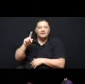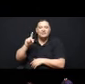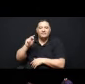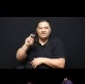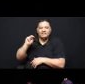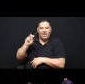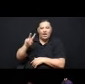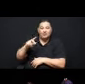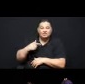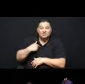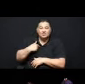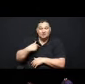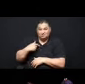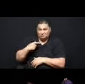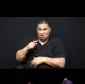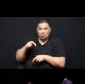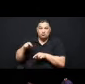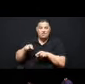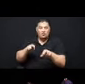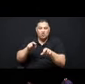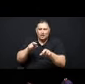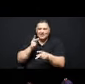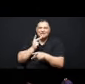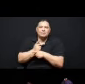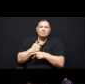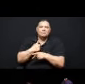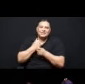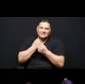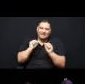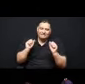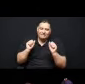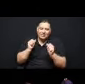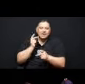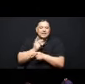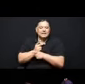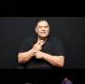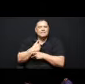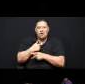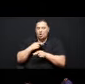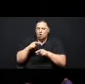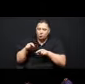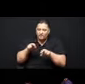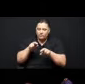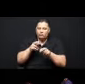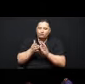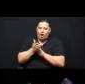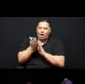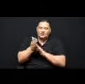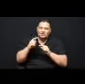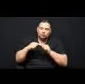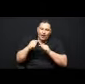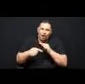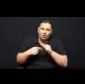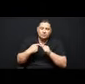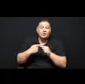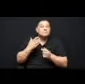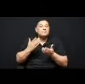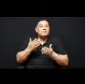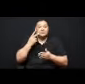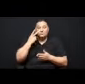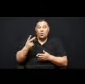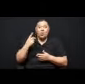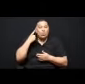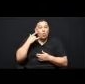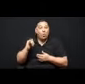safe. Keep me. A river running year round. Maybe they saw the gold they were seeking in the Green River bottoms